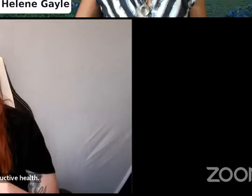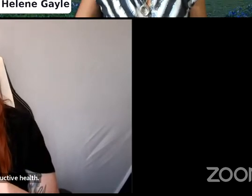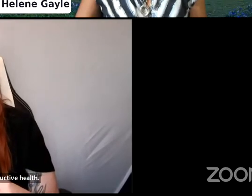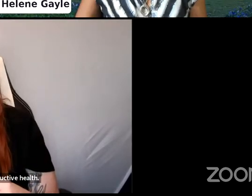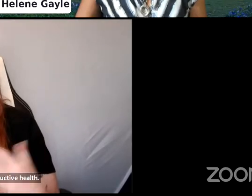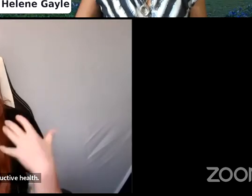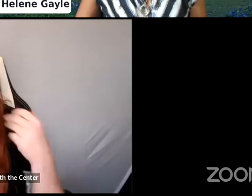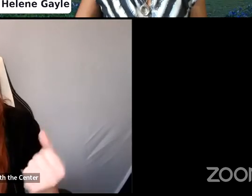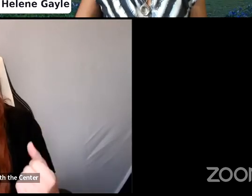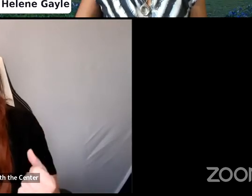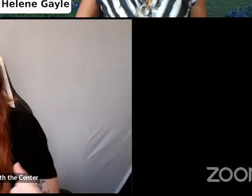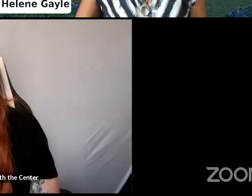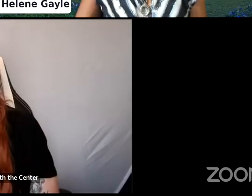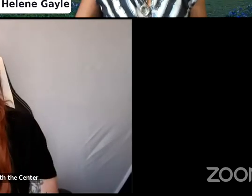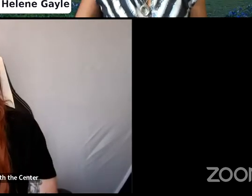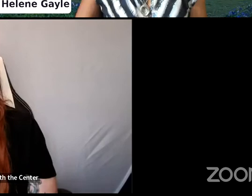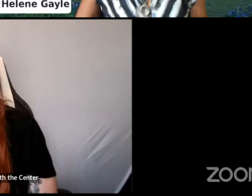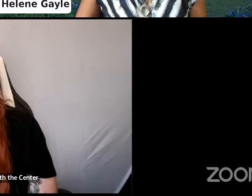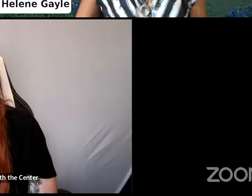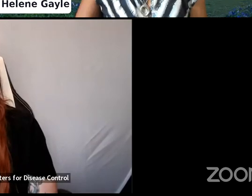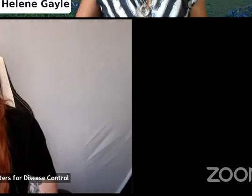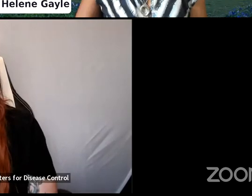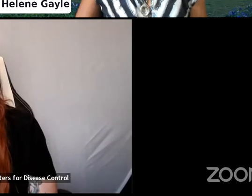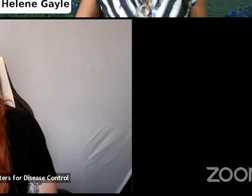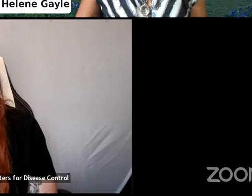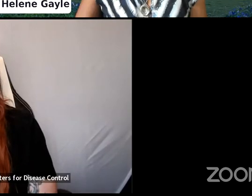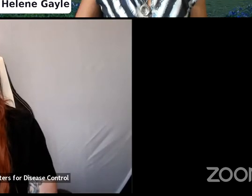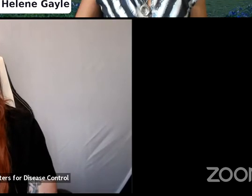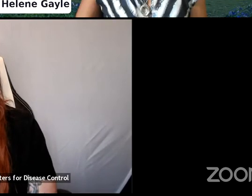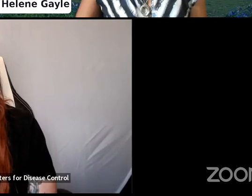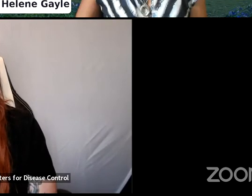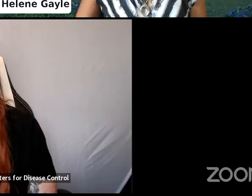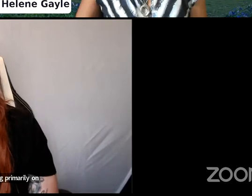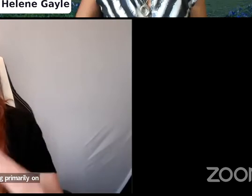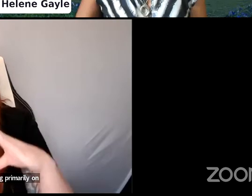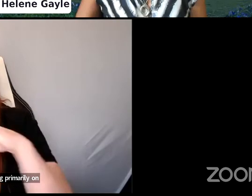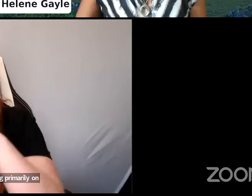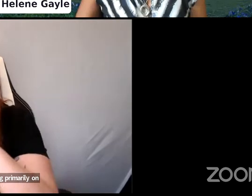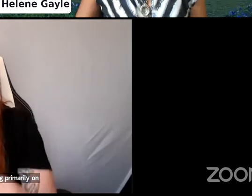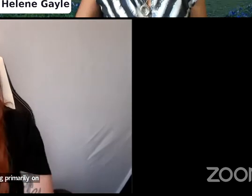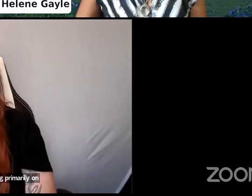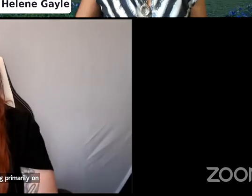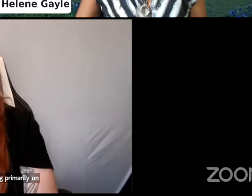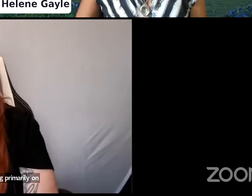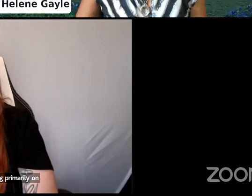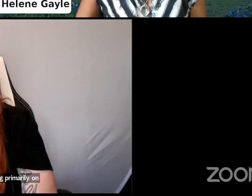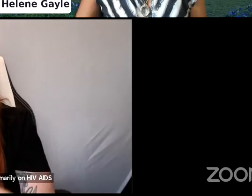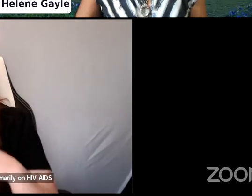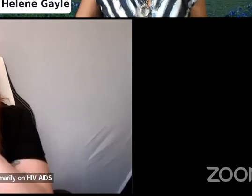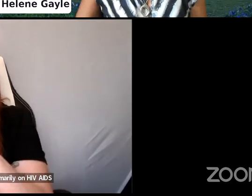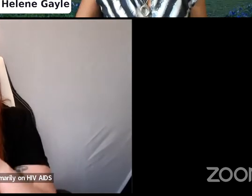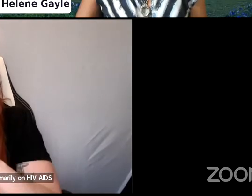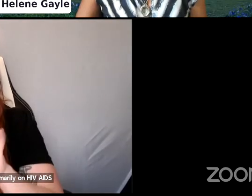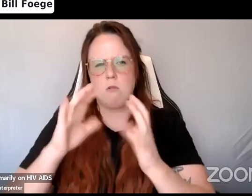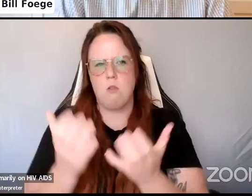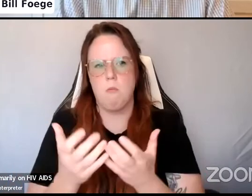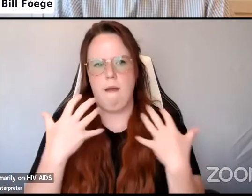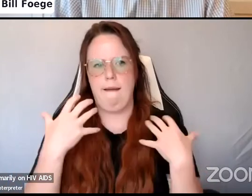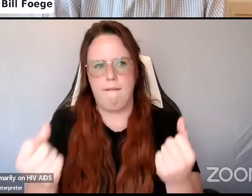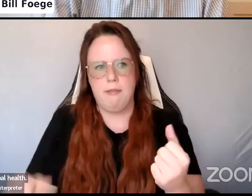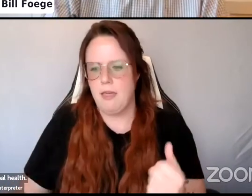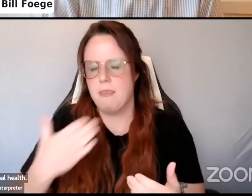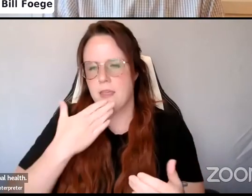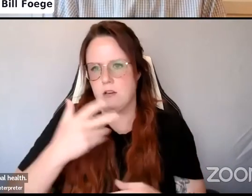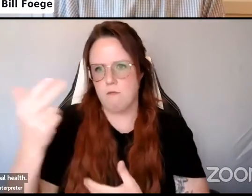Control and prevention focusing primarily on HIV AIDS prevention and Global health uh so welcome and thank you for